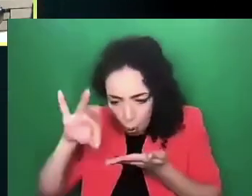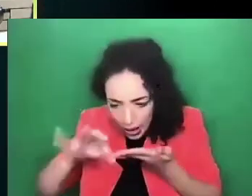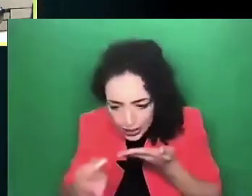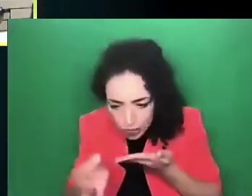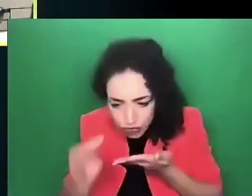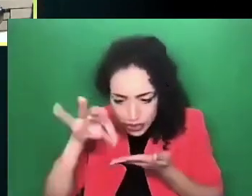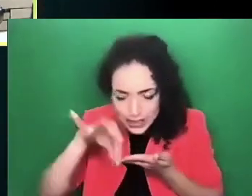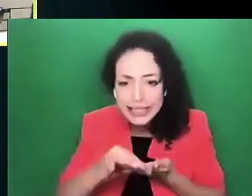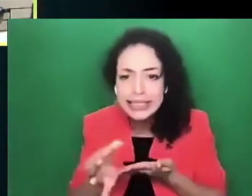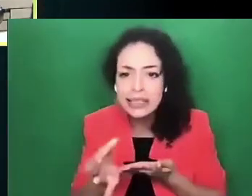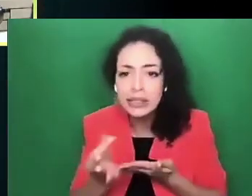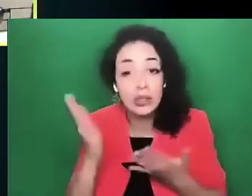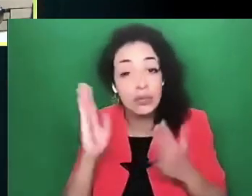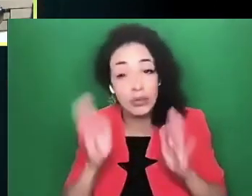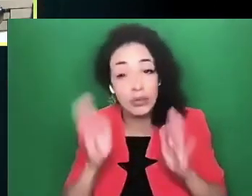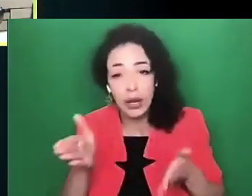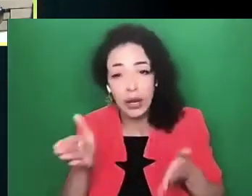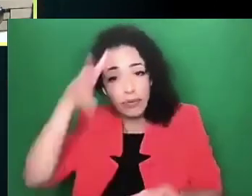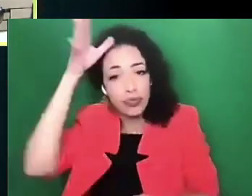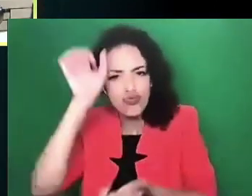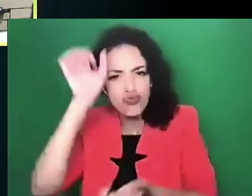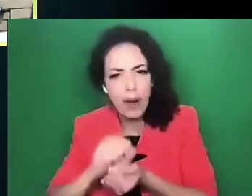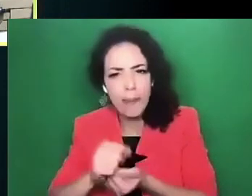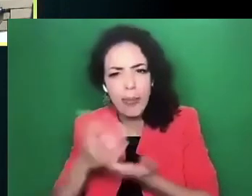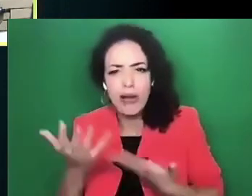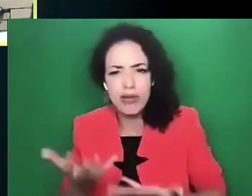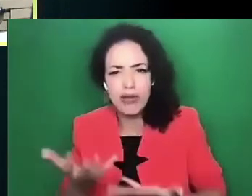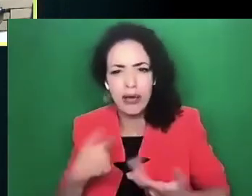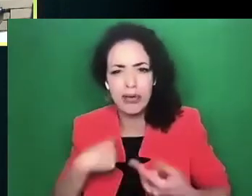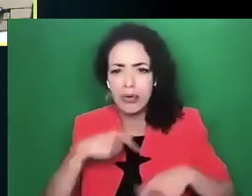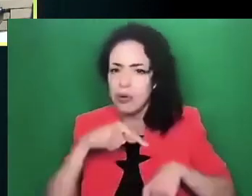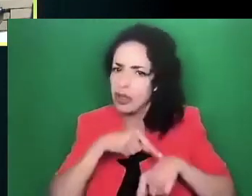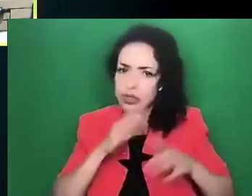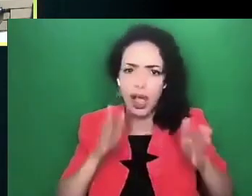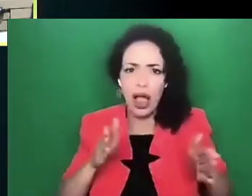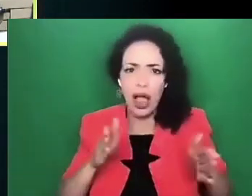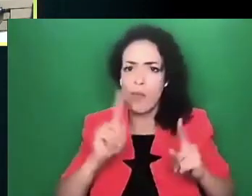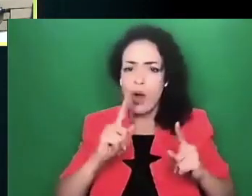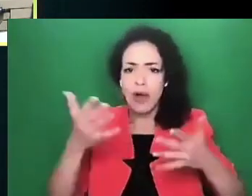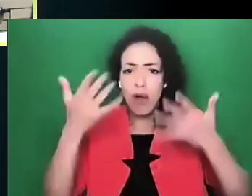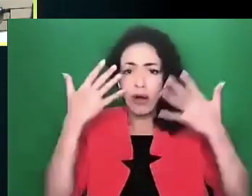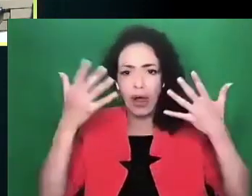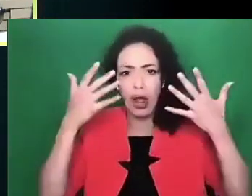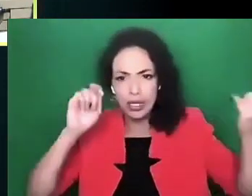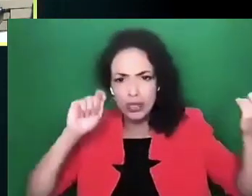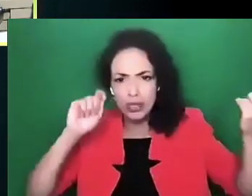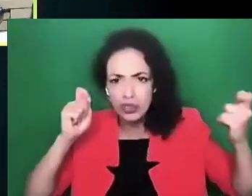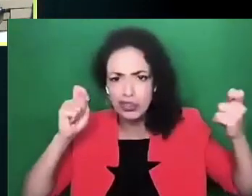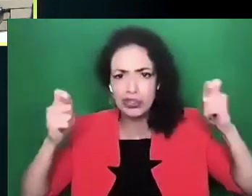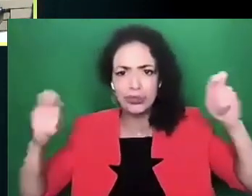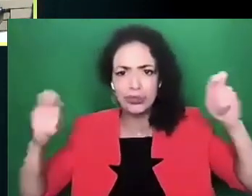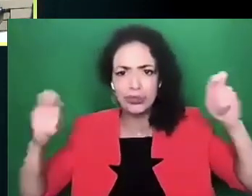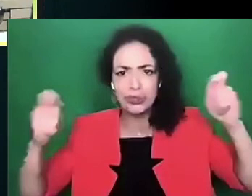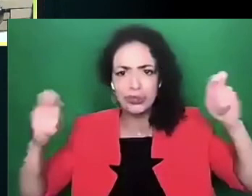now in a period of climate change. We're having the changes that are happening. We have gone